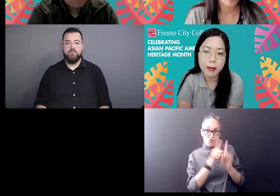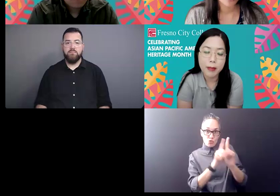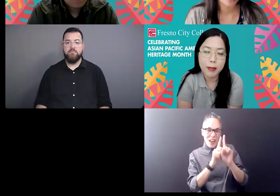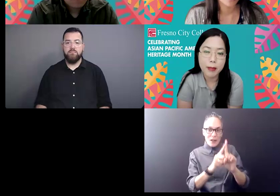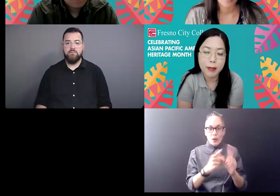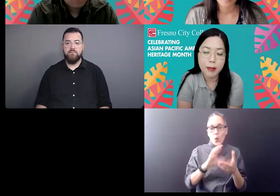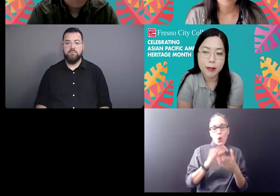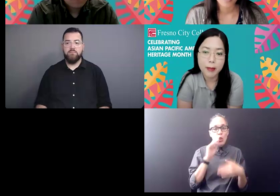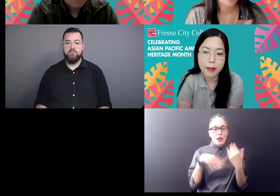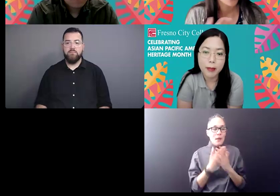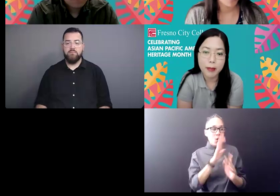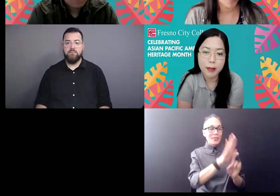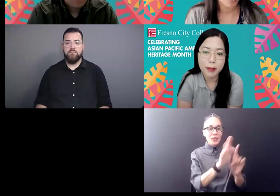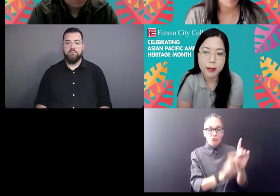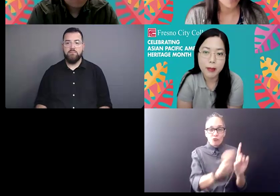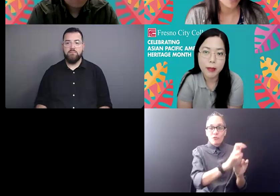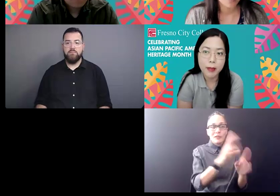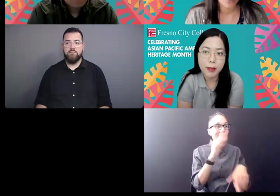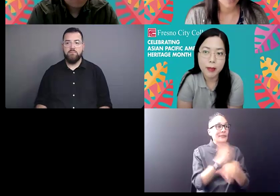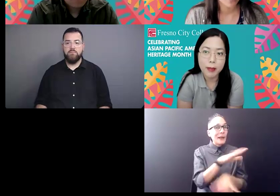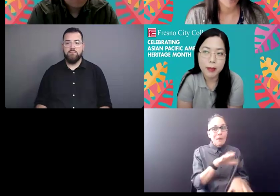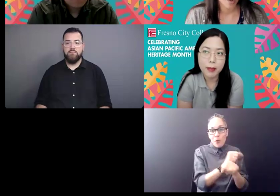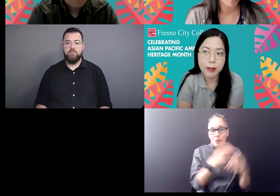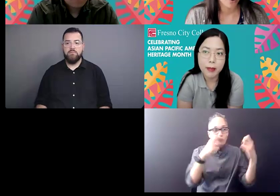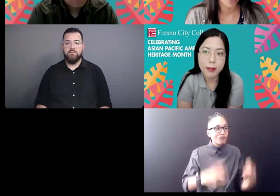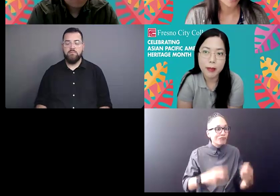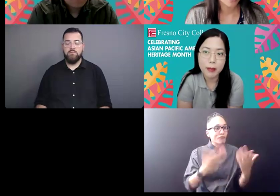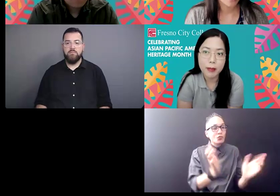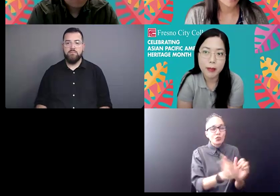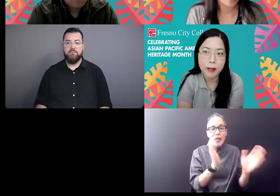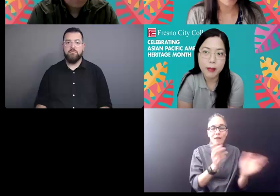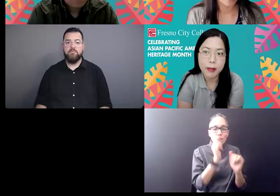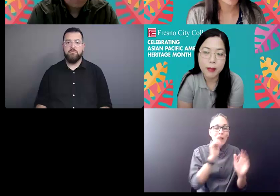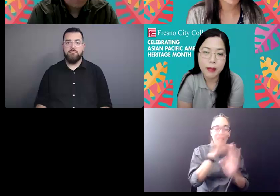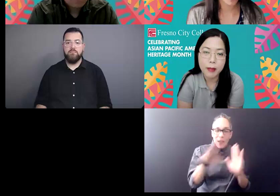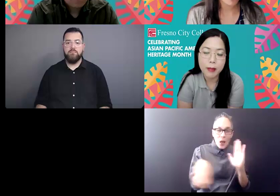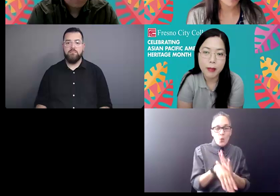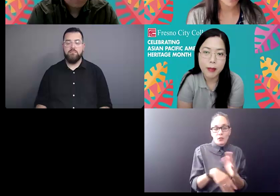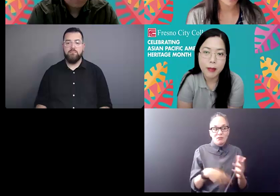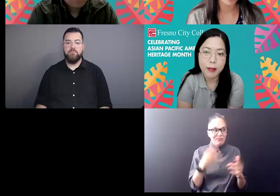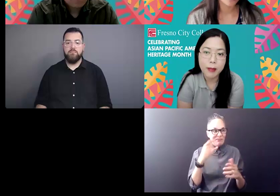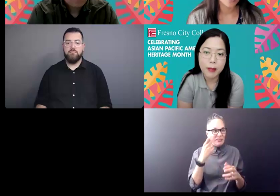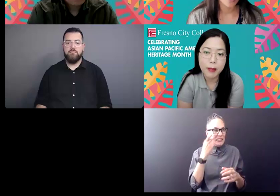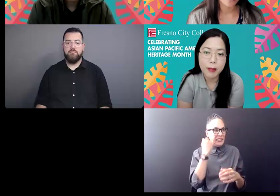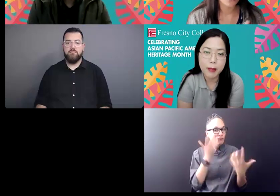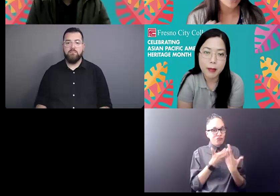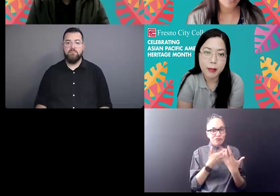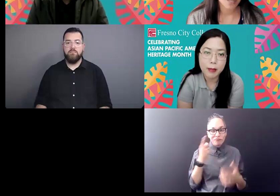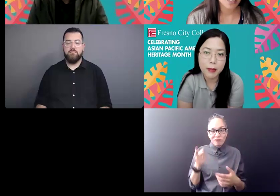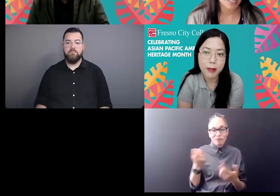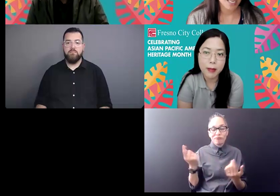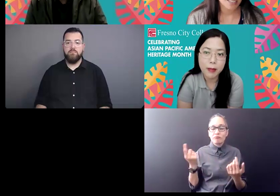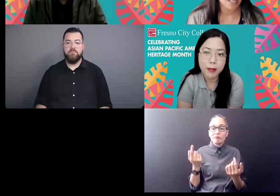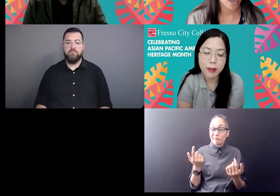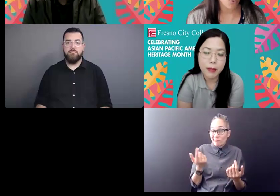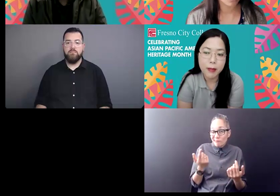about their journey. Ask for an appointment to meet with them, sit with them for a half an hour to see if it's the right fit for you. And the worst somebody